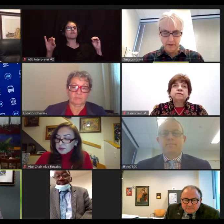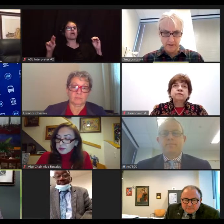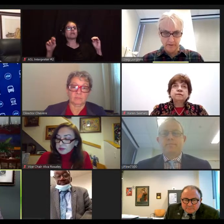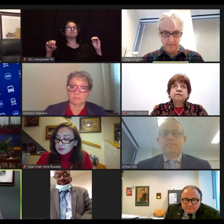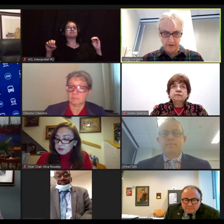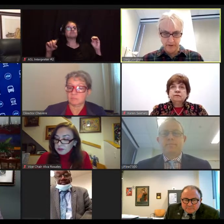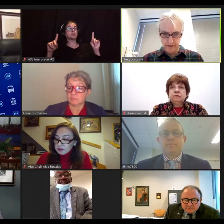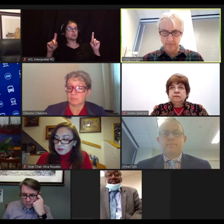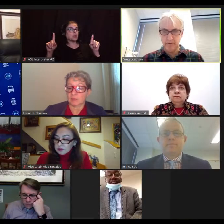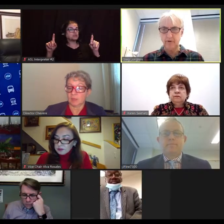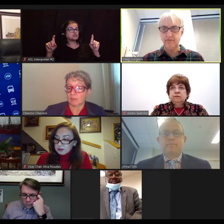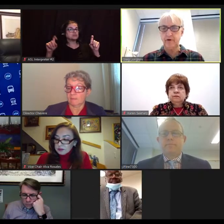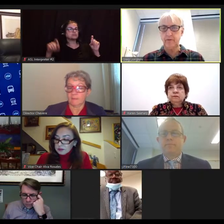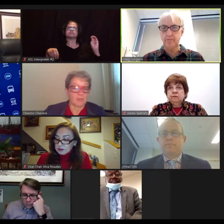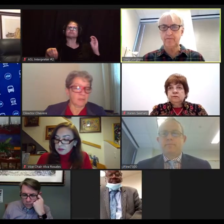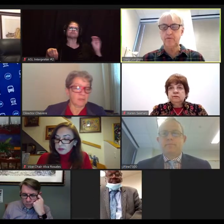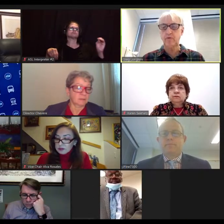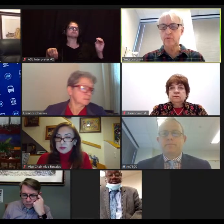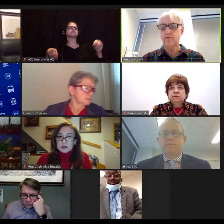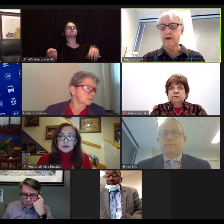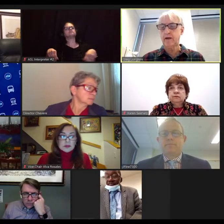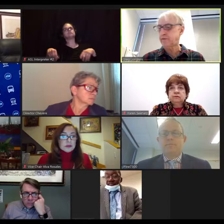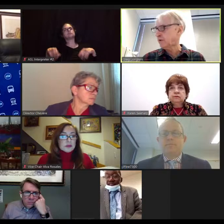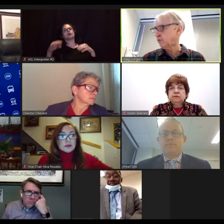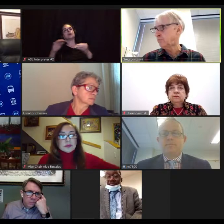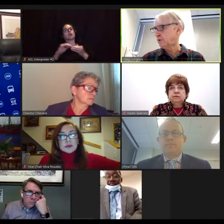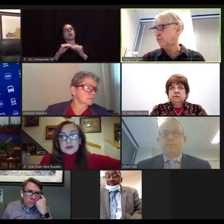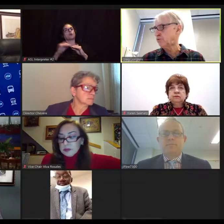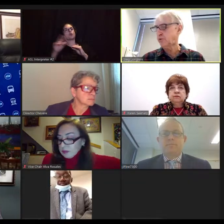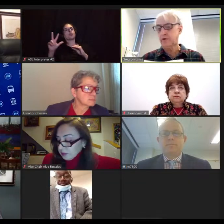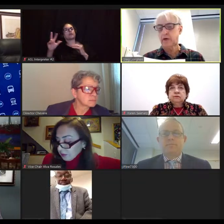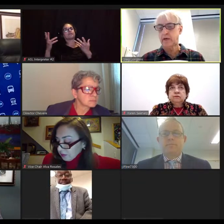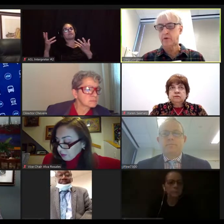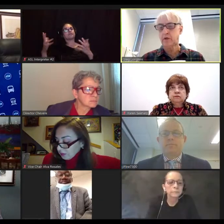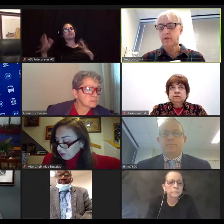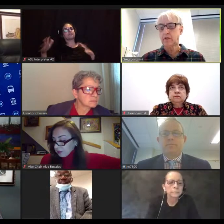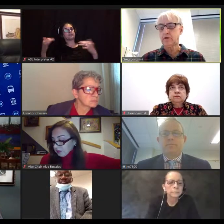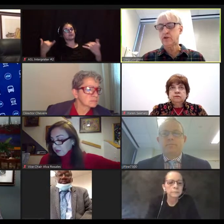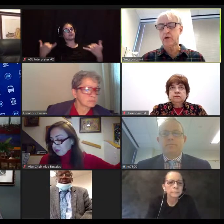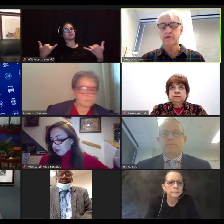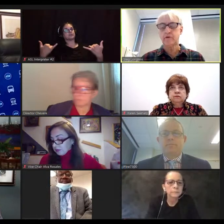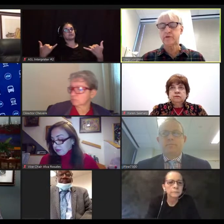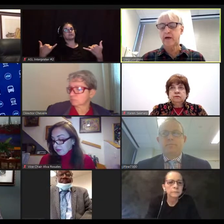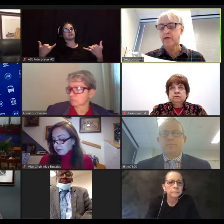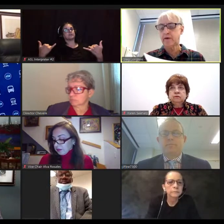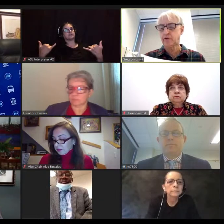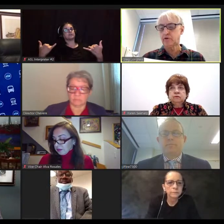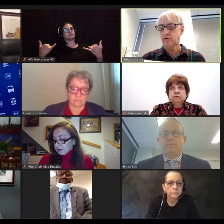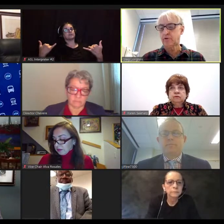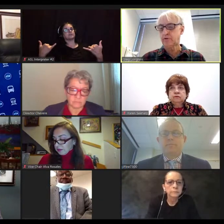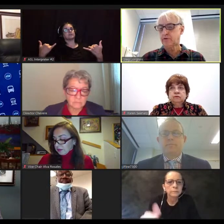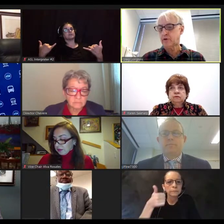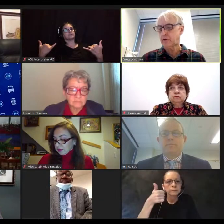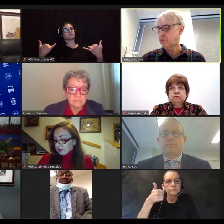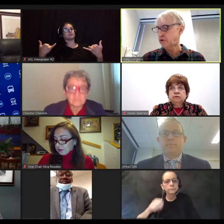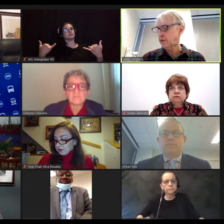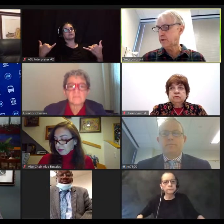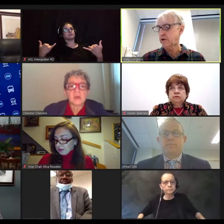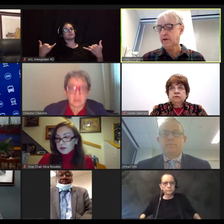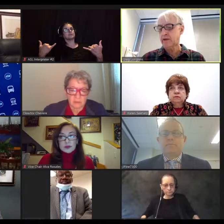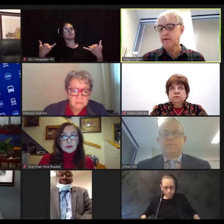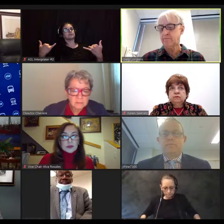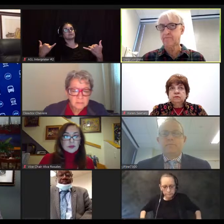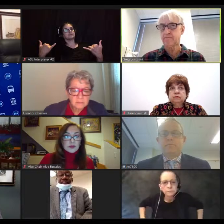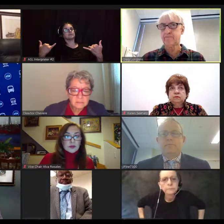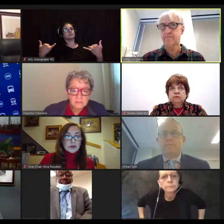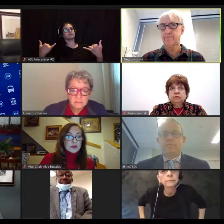completes agenda item number 3, but before we move on, I think it would be an appropriate time to change the sign language interpreters, so LJ